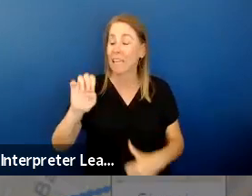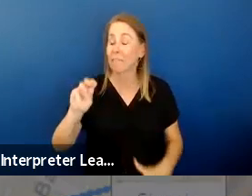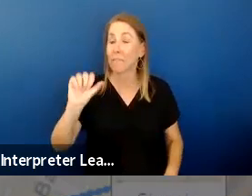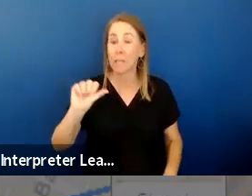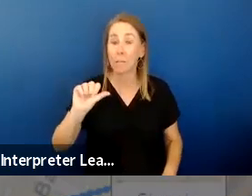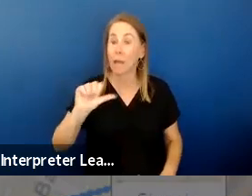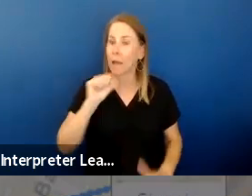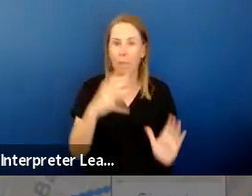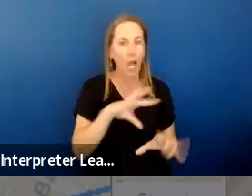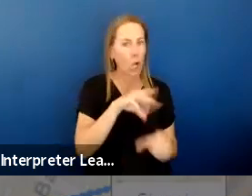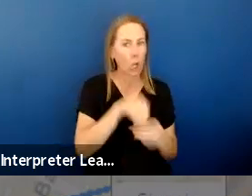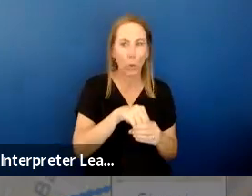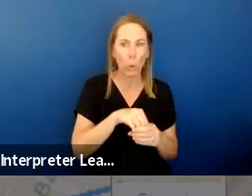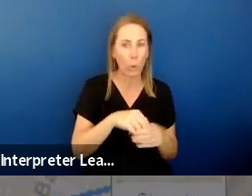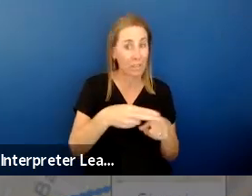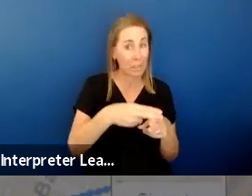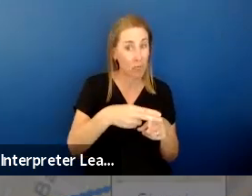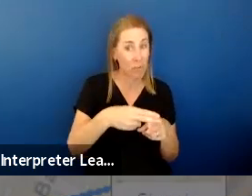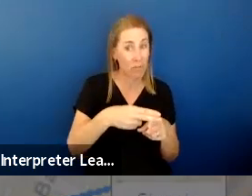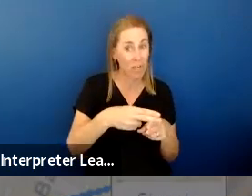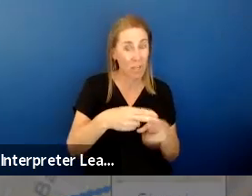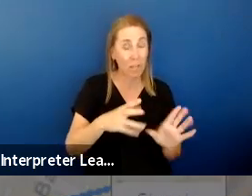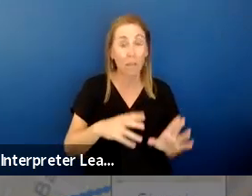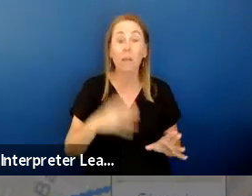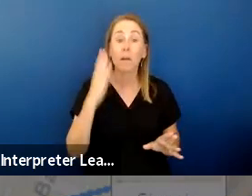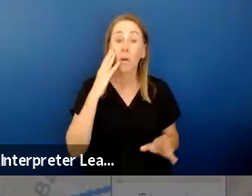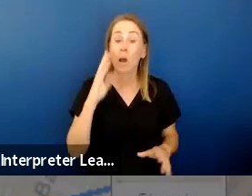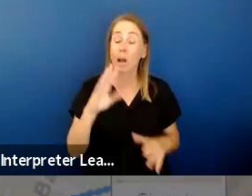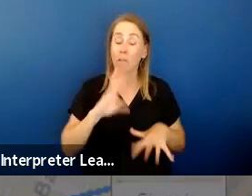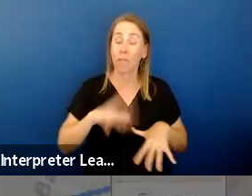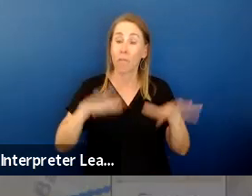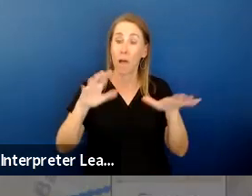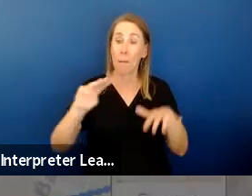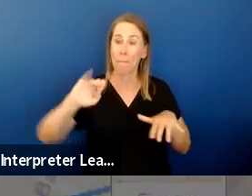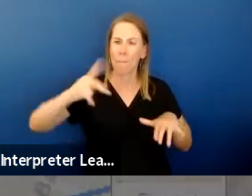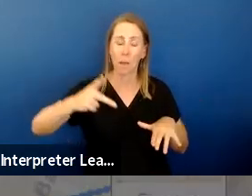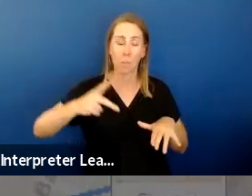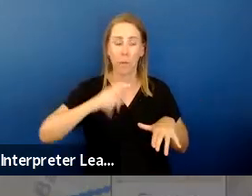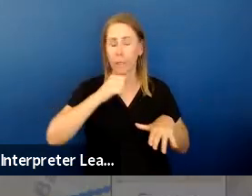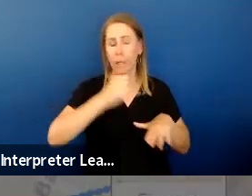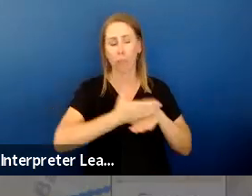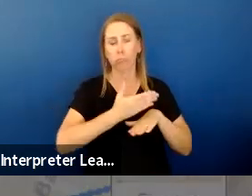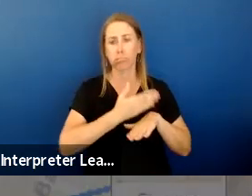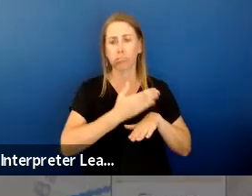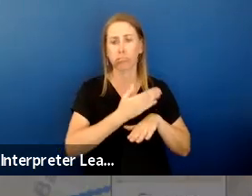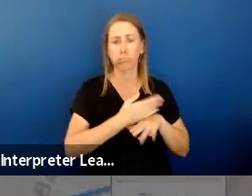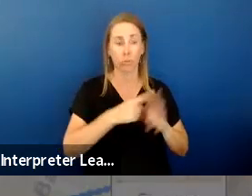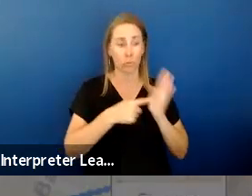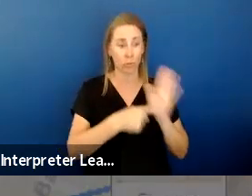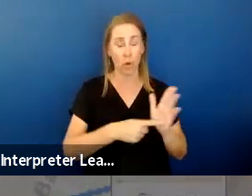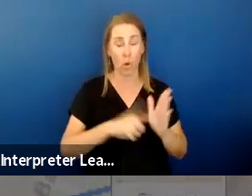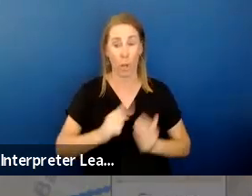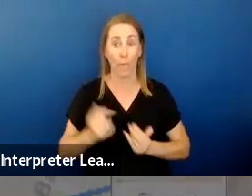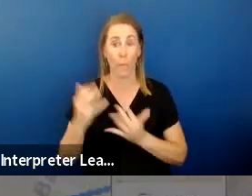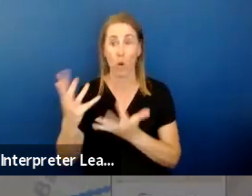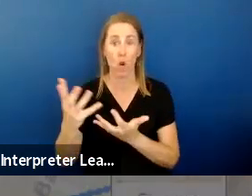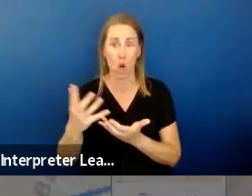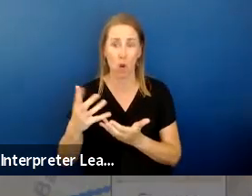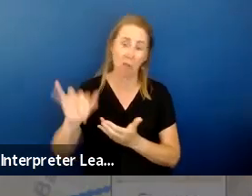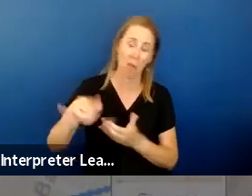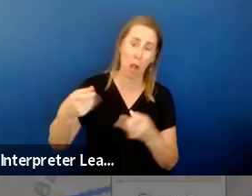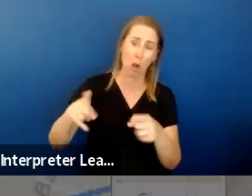conditions. Because flood maps are not updated to show potential risk due to the burn scars, a good rule of thumb, as Peter mentioned, is